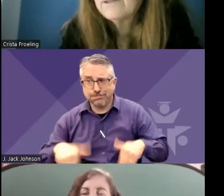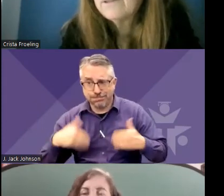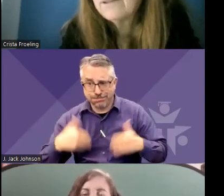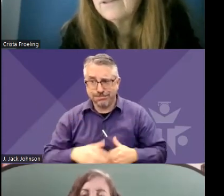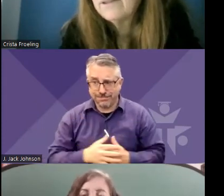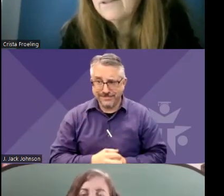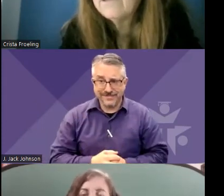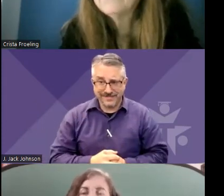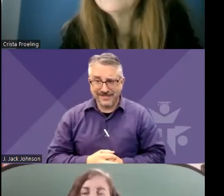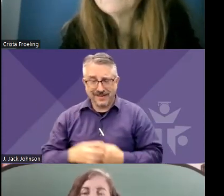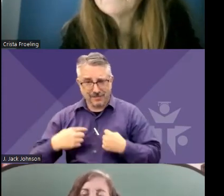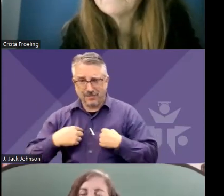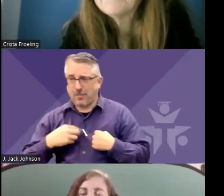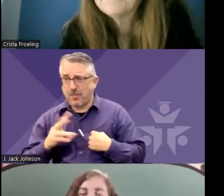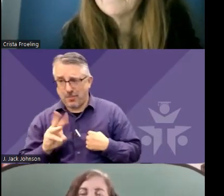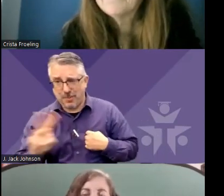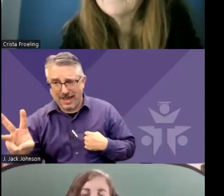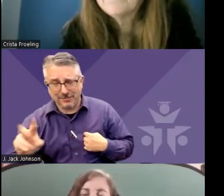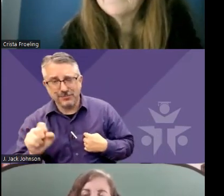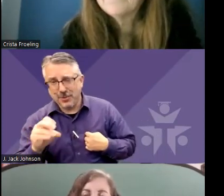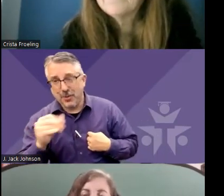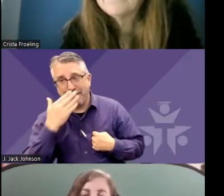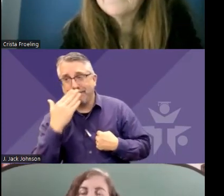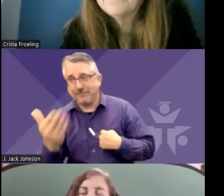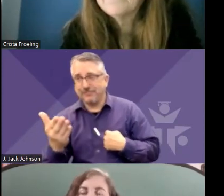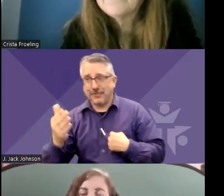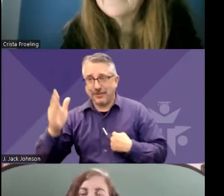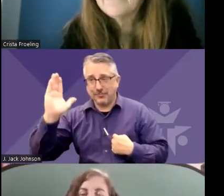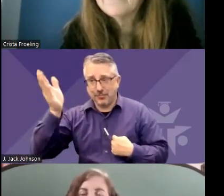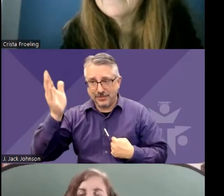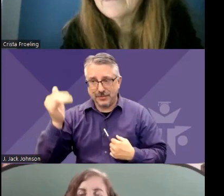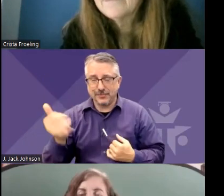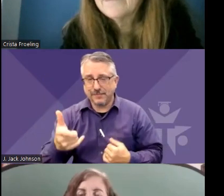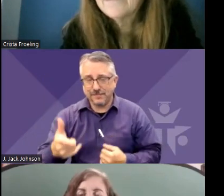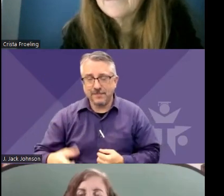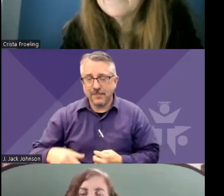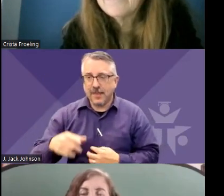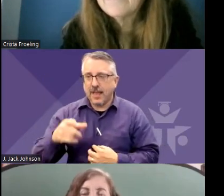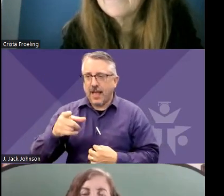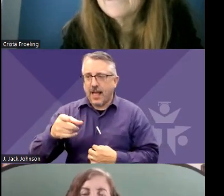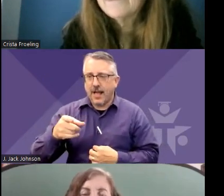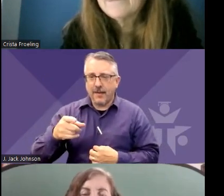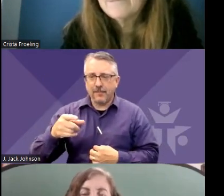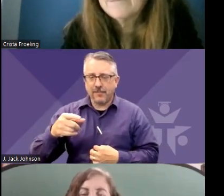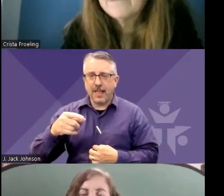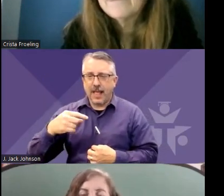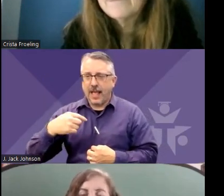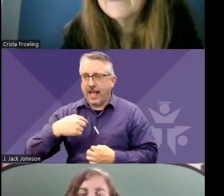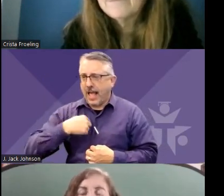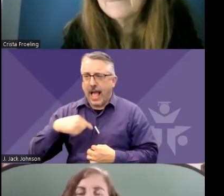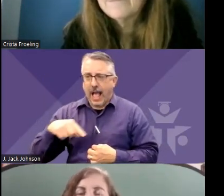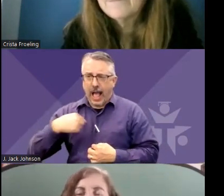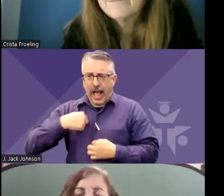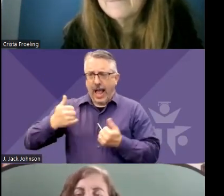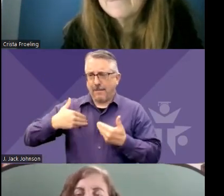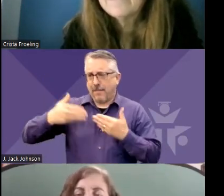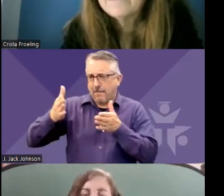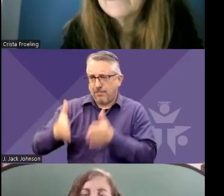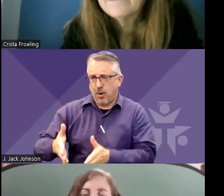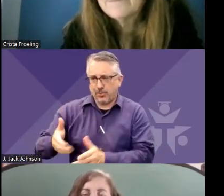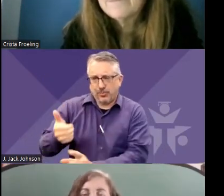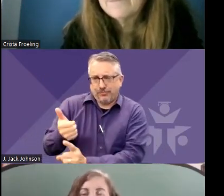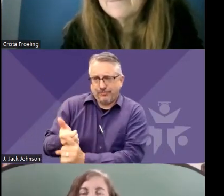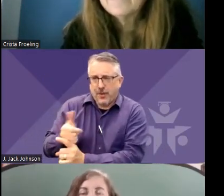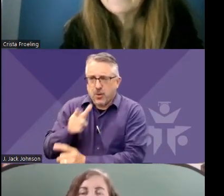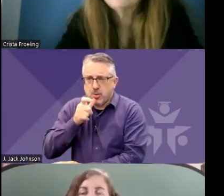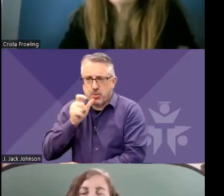to learn. Wow, great information was packed today. Thank you so much, Krista, for leading us